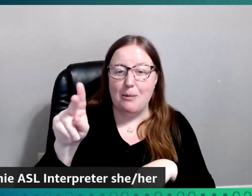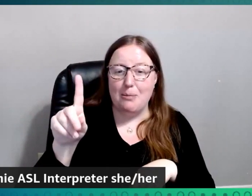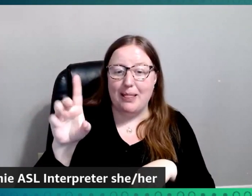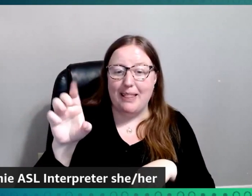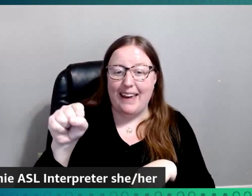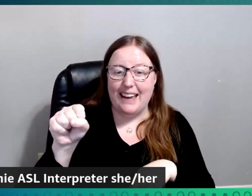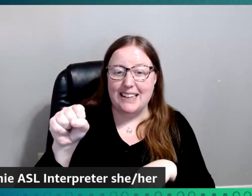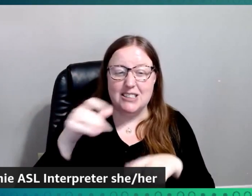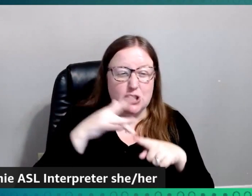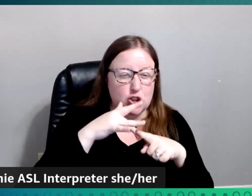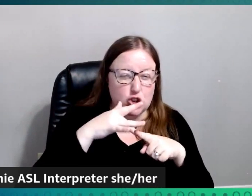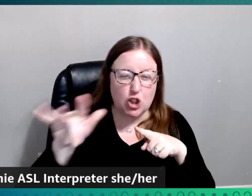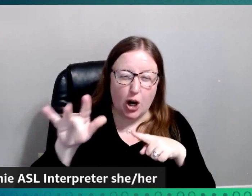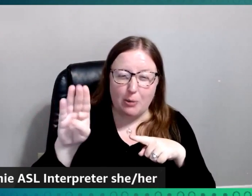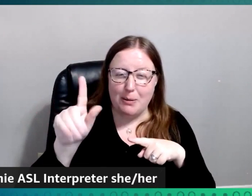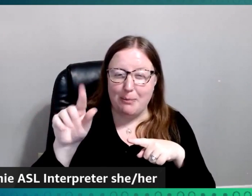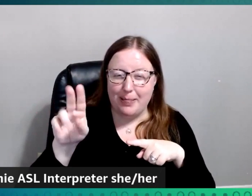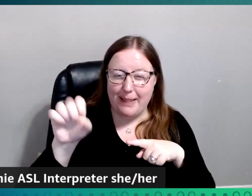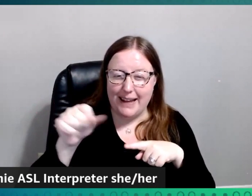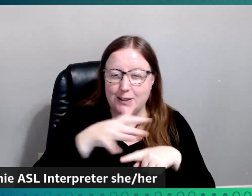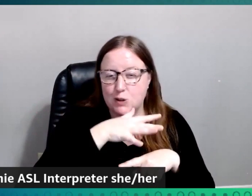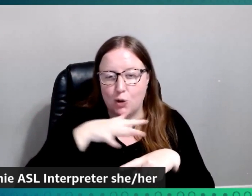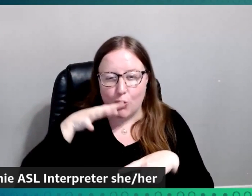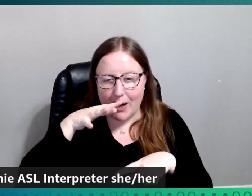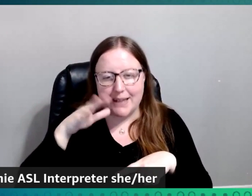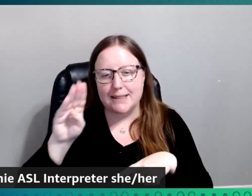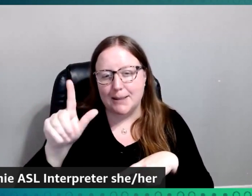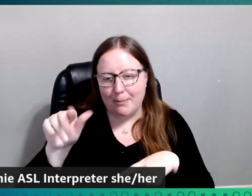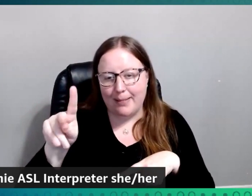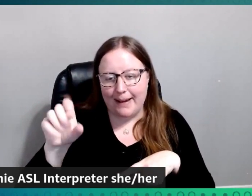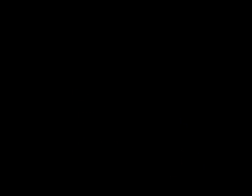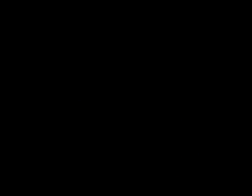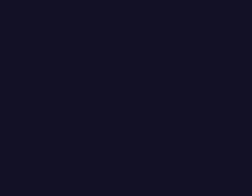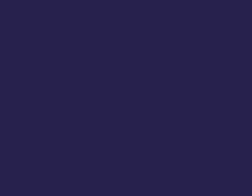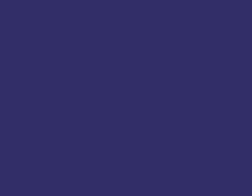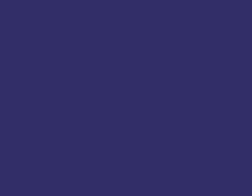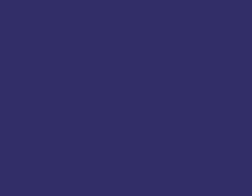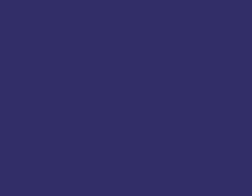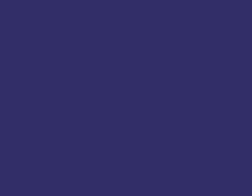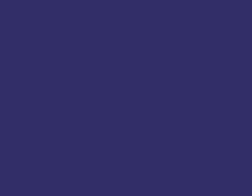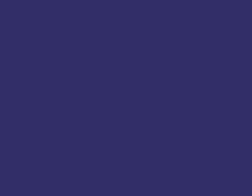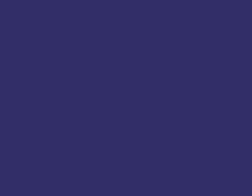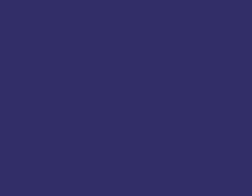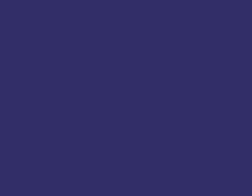take care. Oh gosh, keep that fake plant alive.